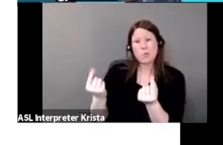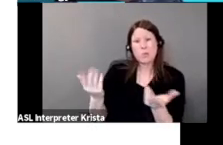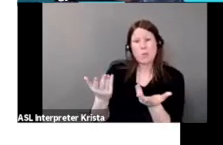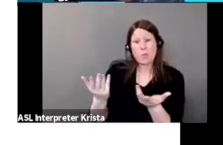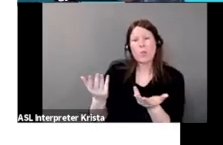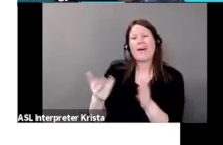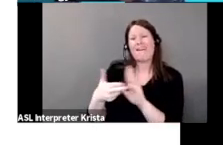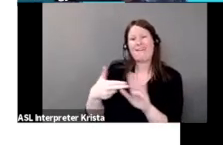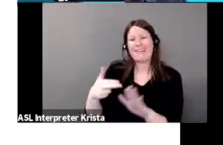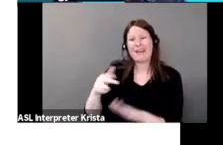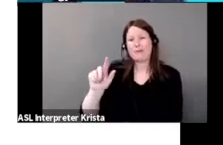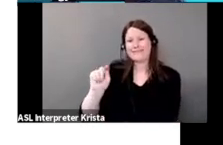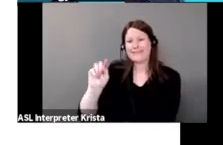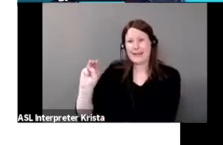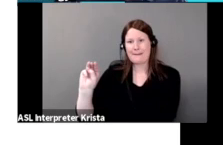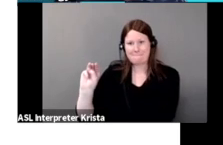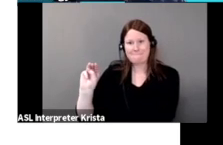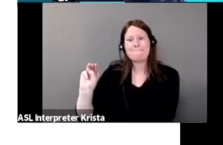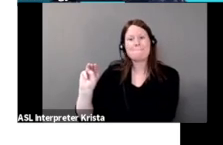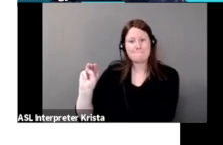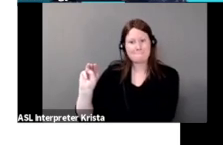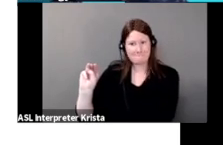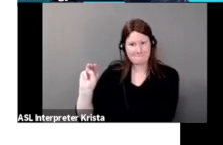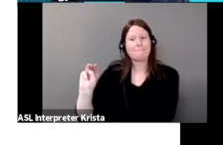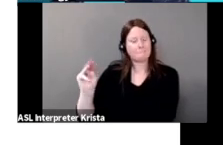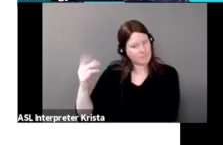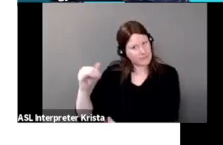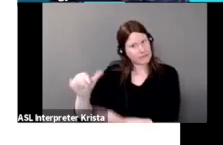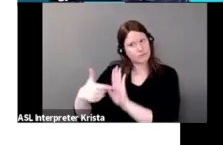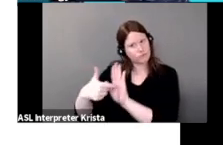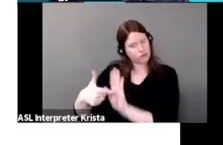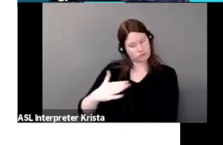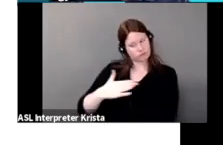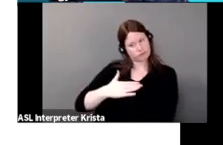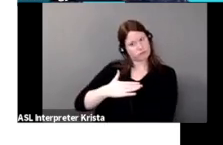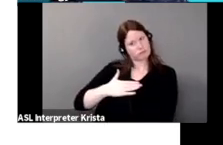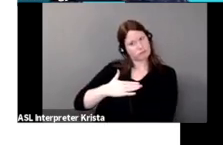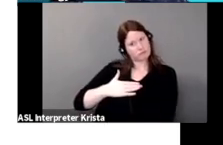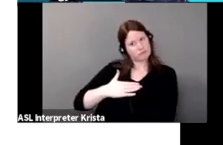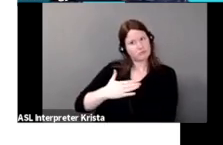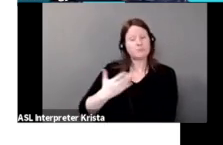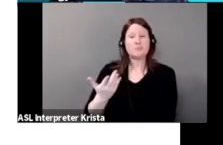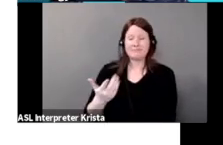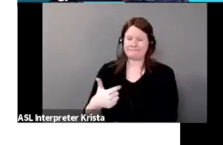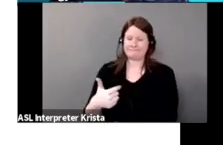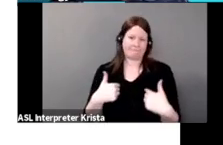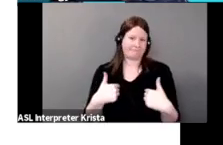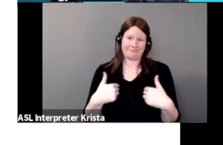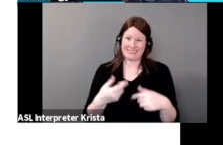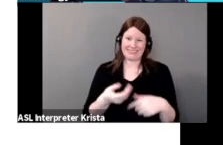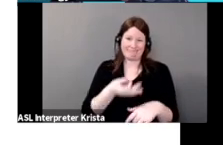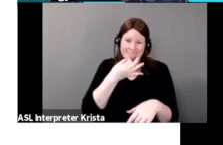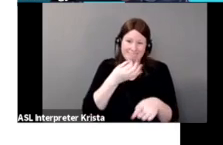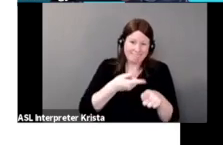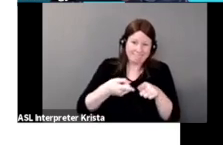still you're asserting this as a trademark marking. So I'm not a lawyer myself, so